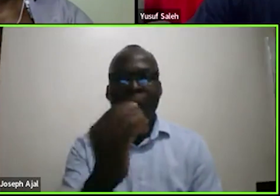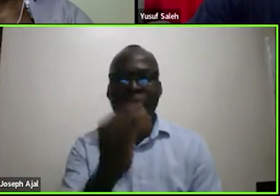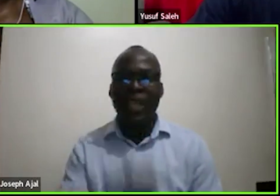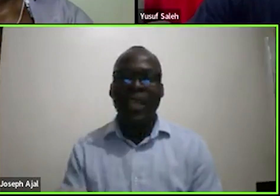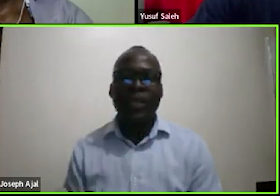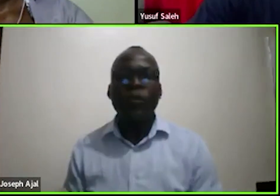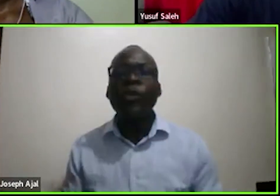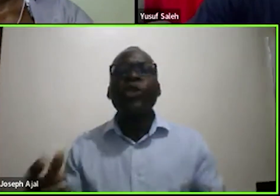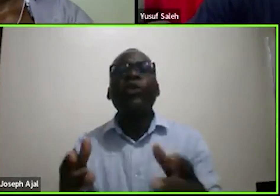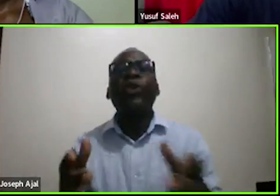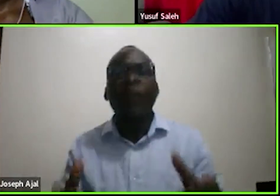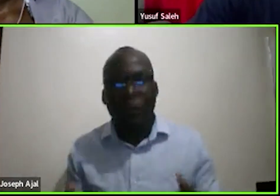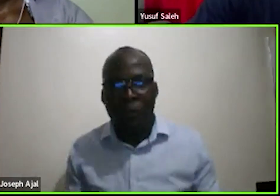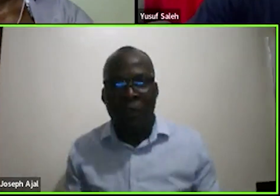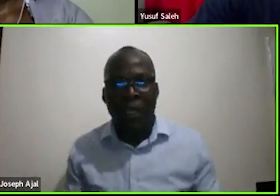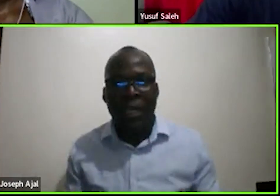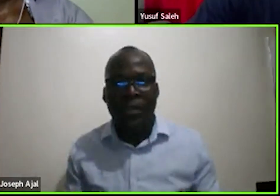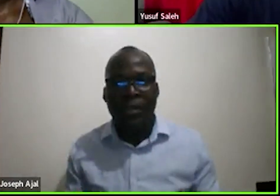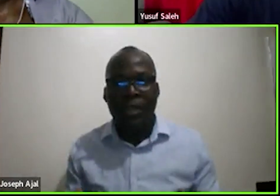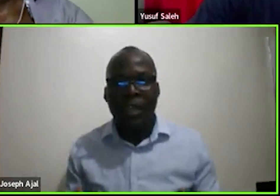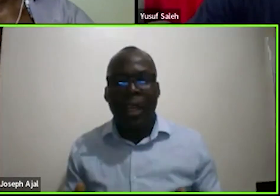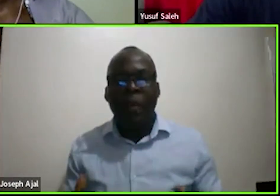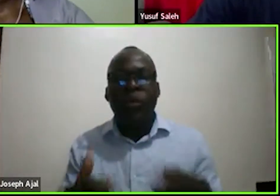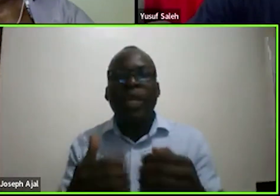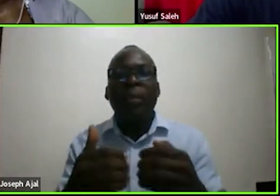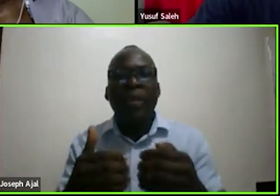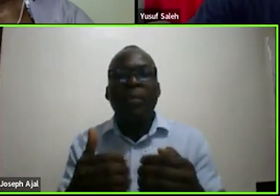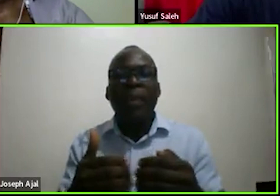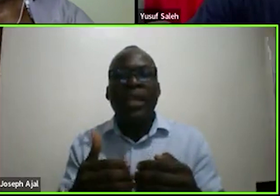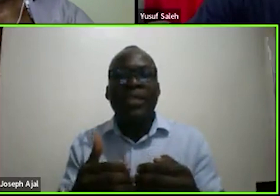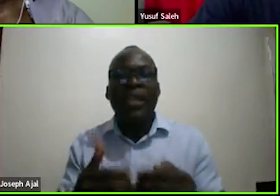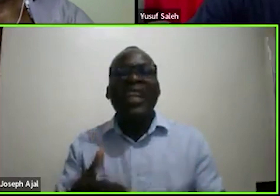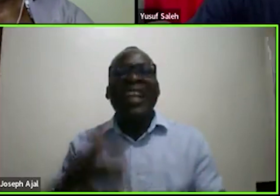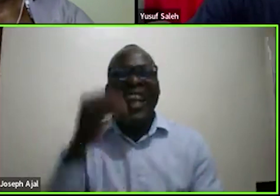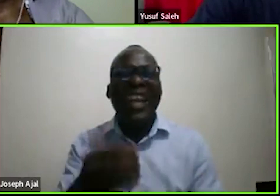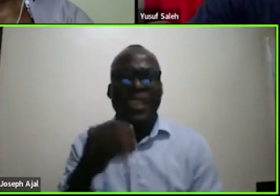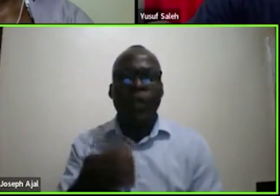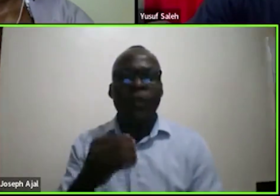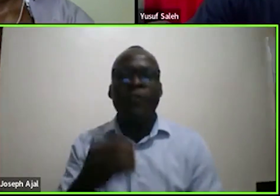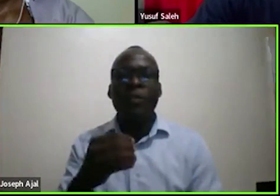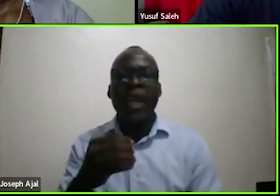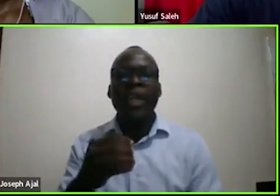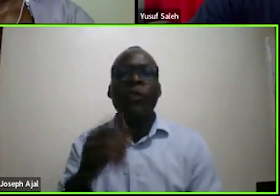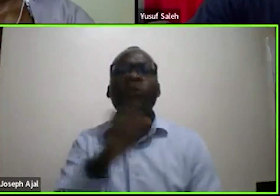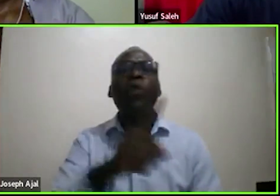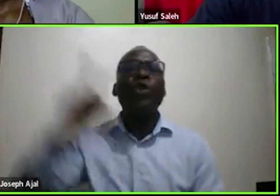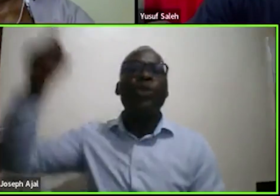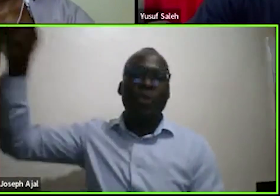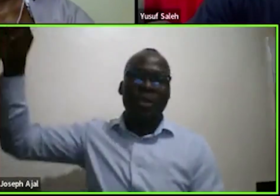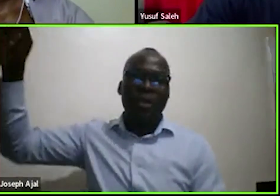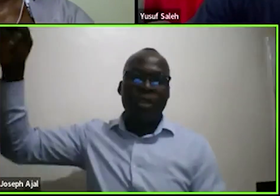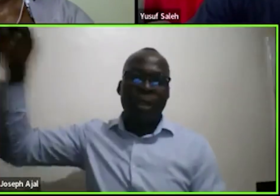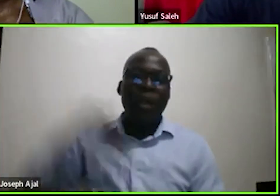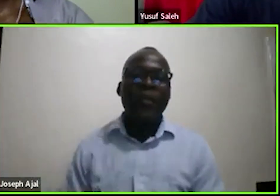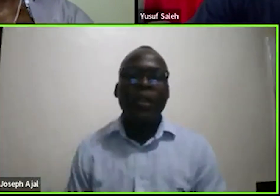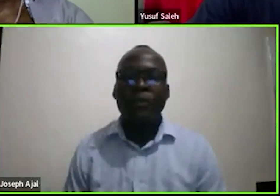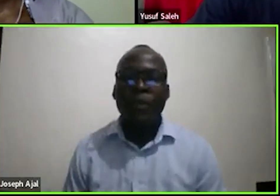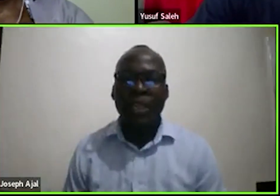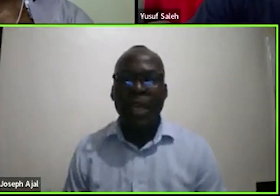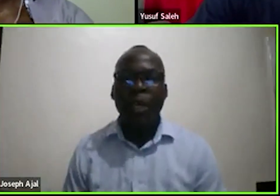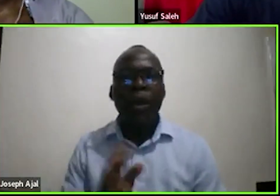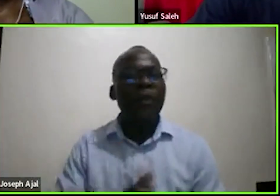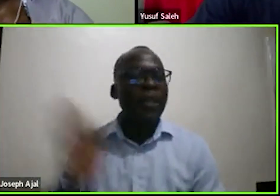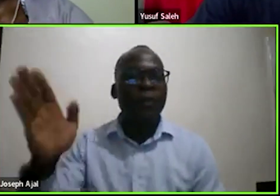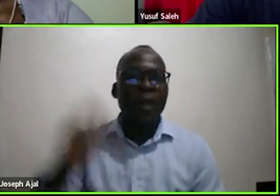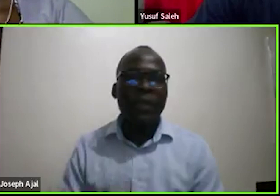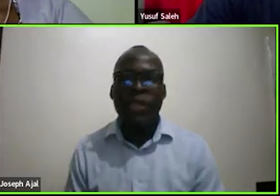but for 50 years. Of course, you're not going to work for 50 years. But what I mean by that is that the legacy you've left behind will follow you long after you've